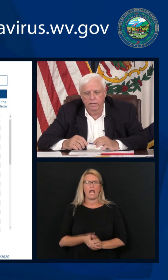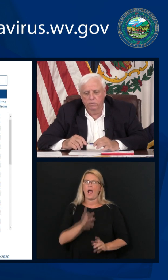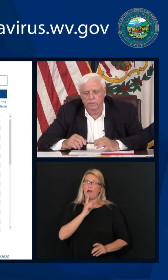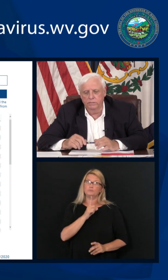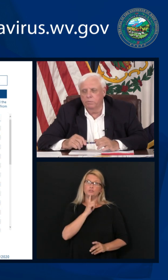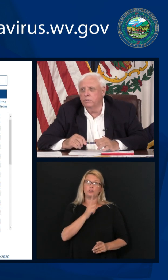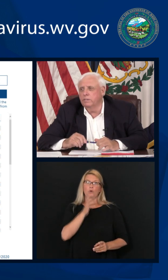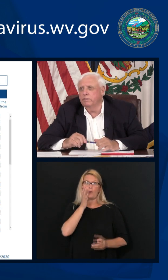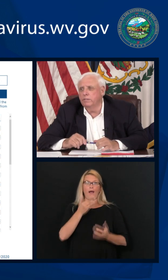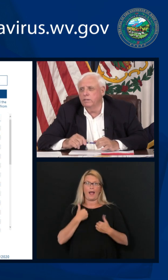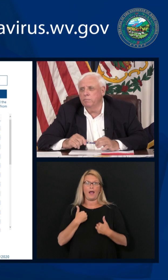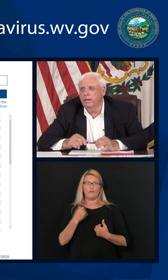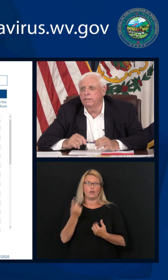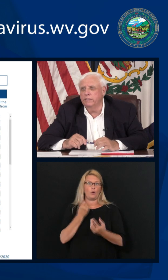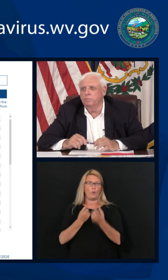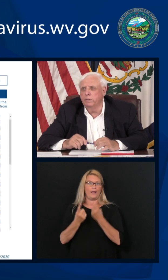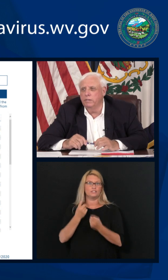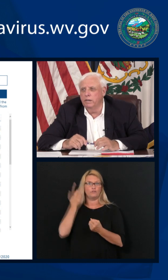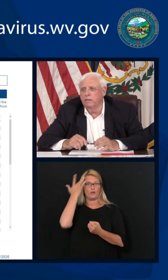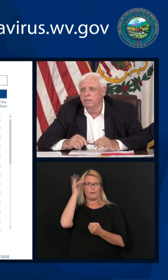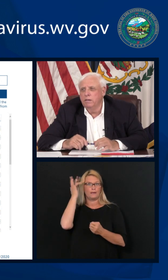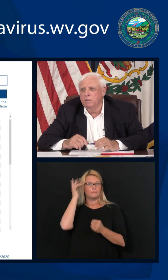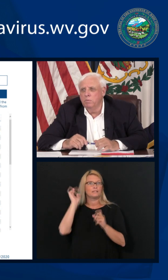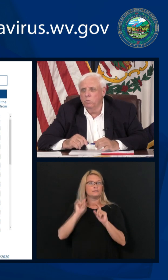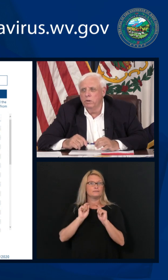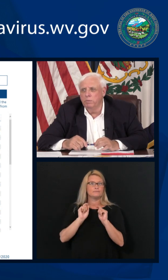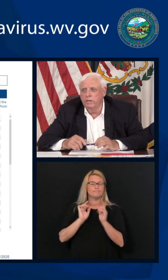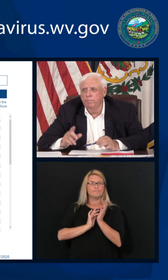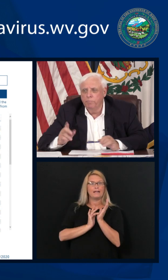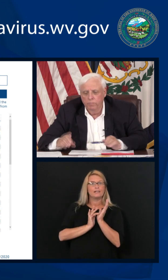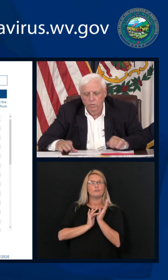our medical experts and everything about this, but